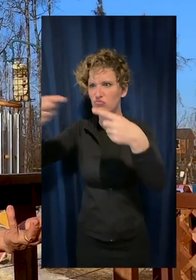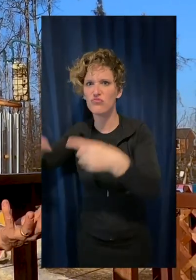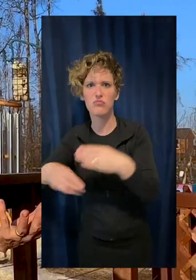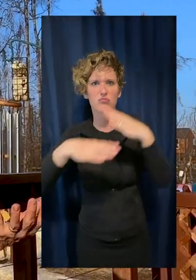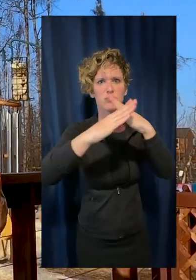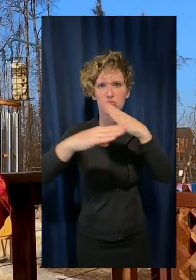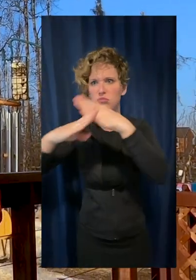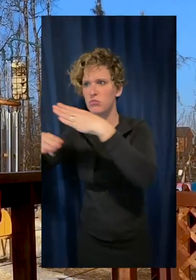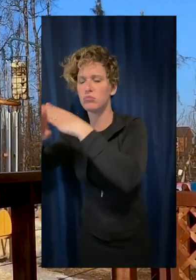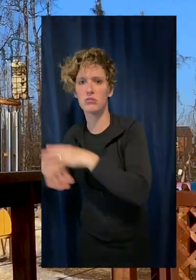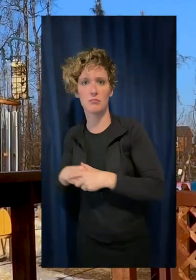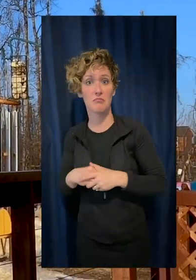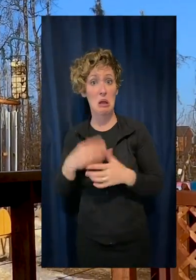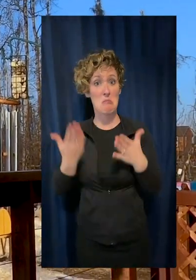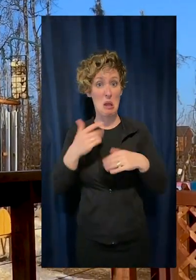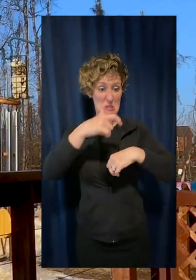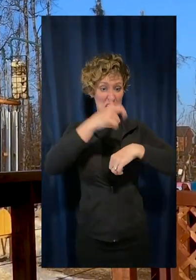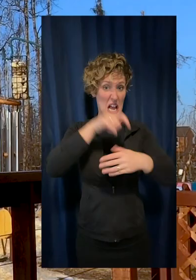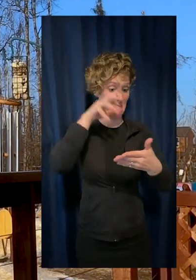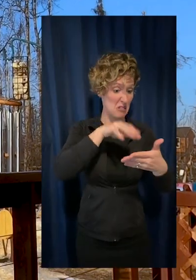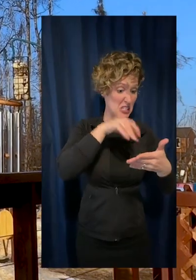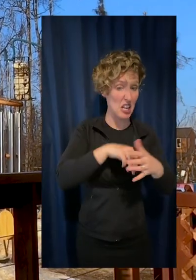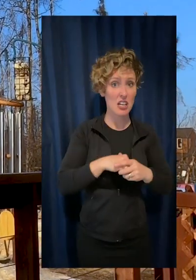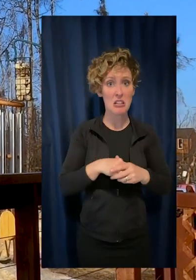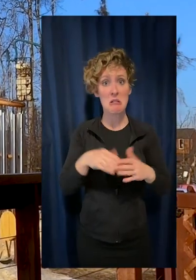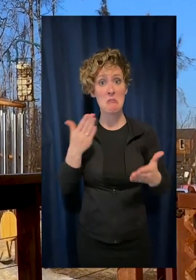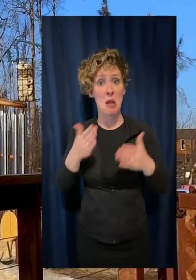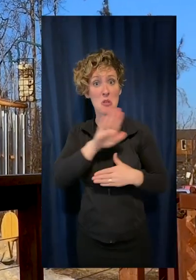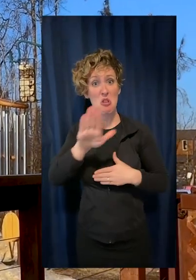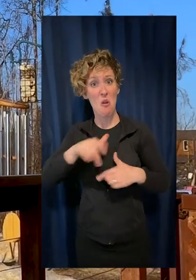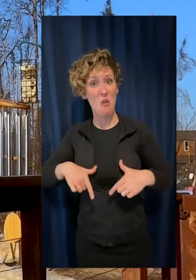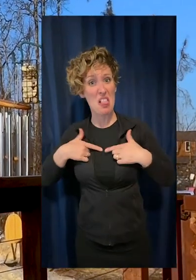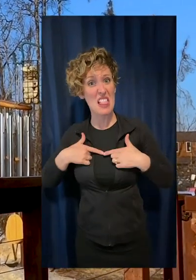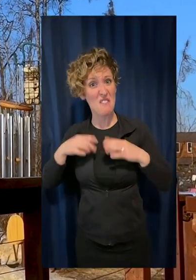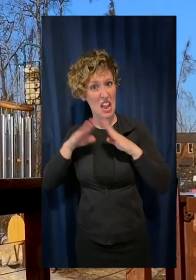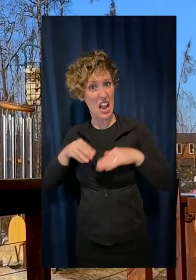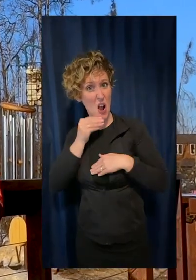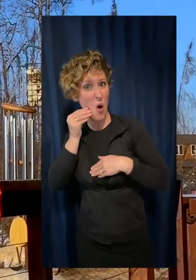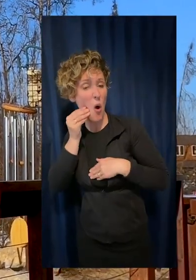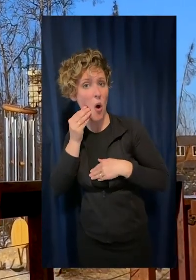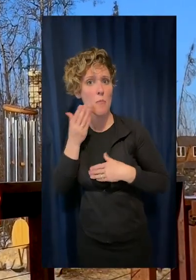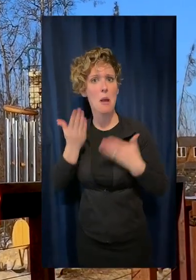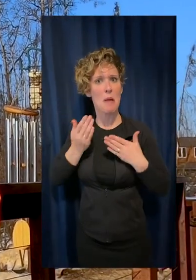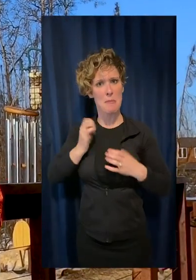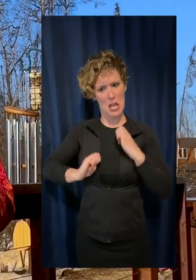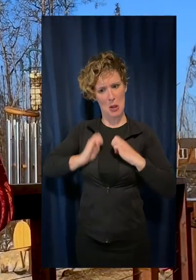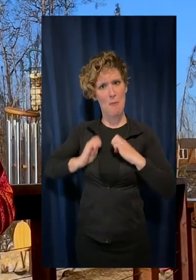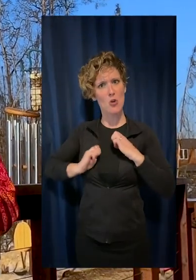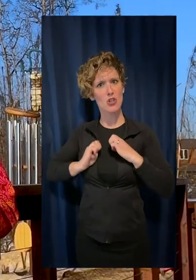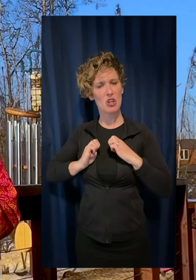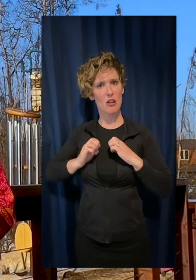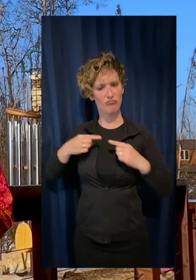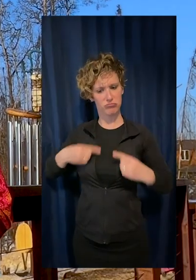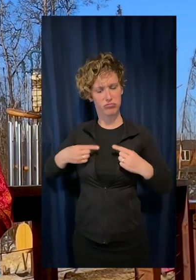time that you've had to study, or perhaps it was living conditions, perhaps it was emotional conditions. All of those things